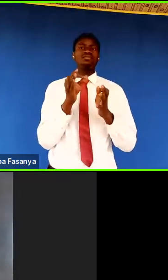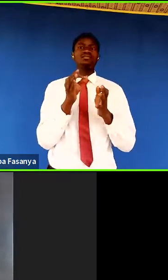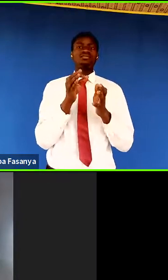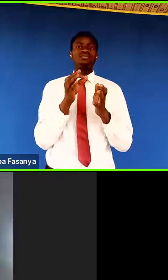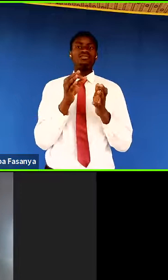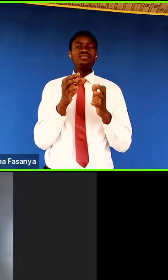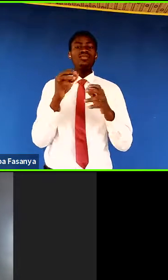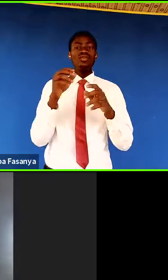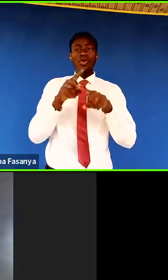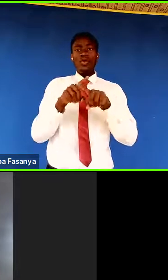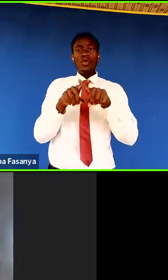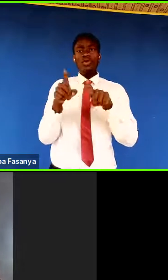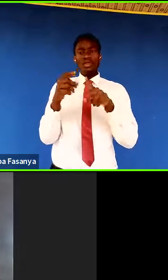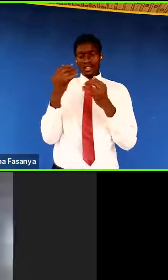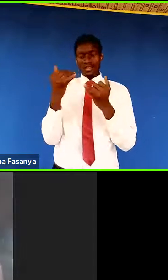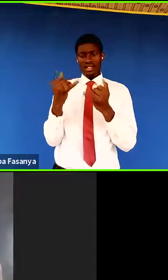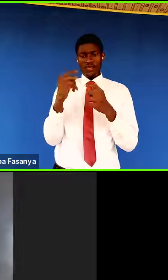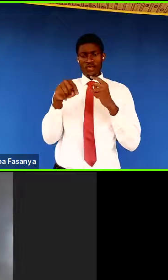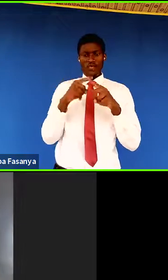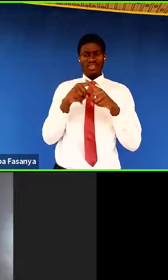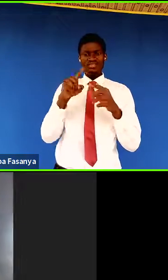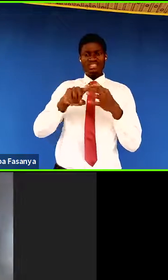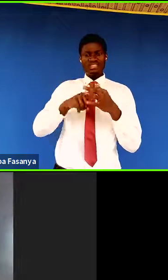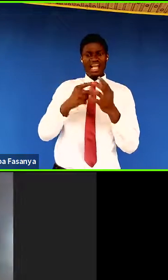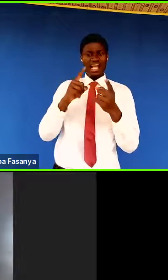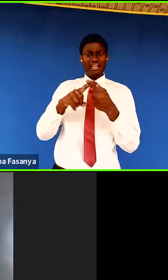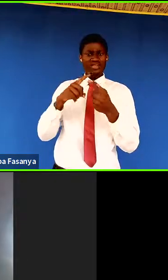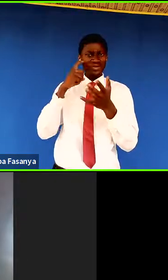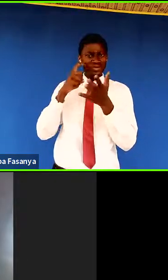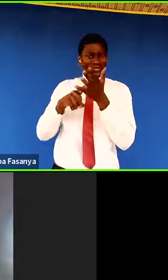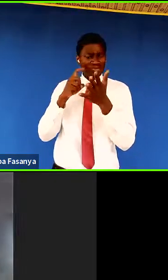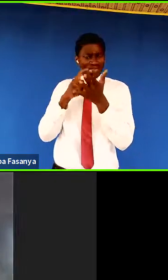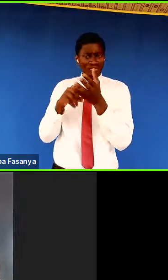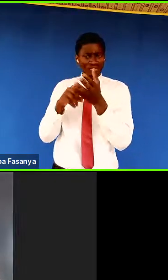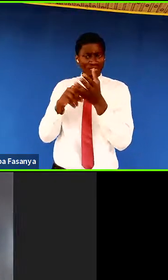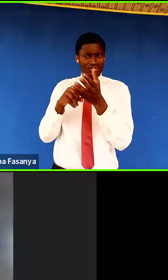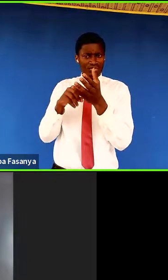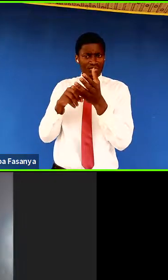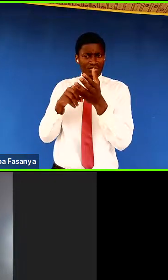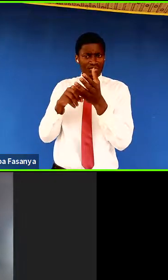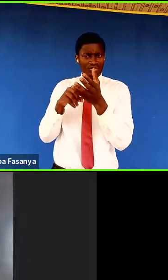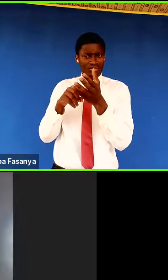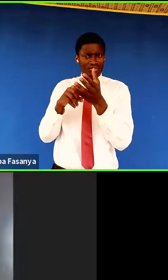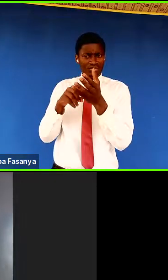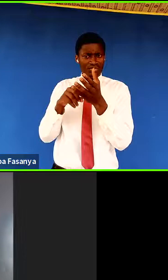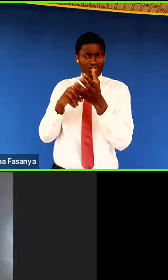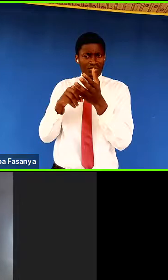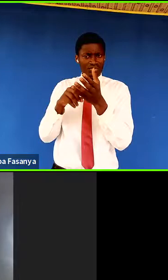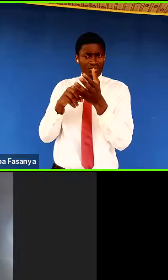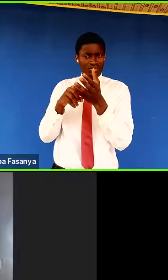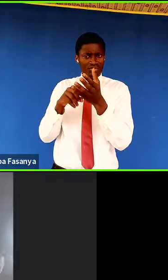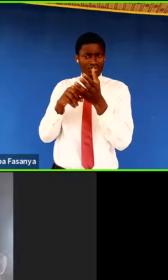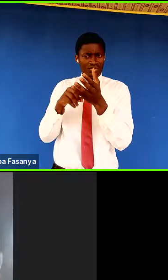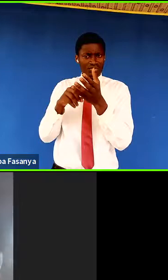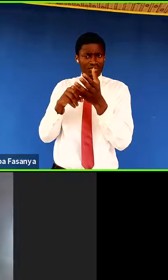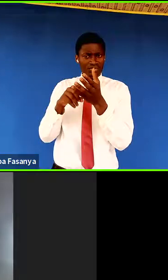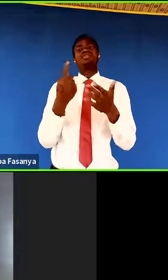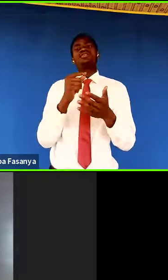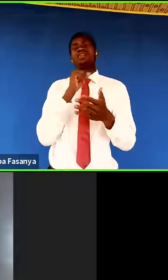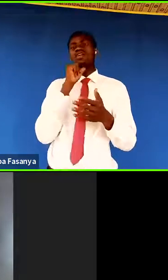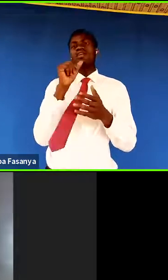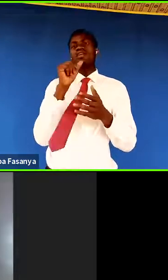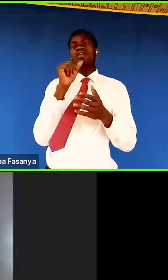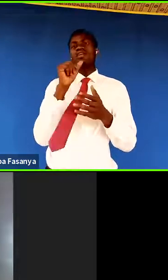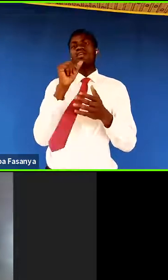now start probing further, you may be able to explain some of the unexplained infertility. Let me stop here because I can go on and